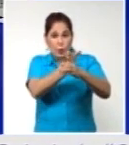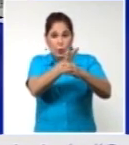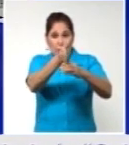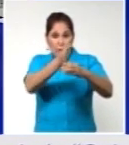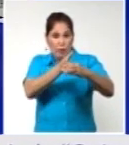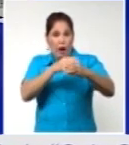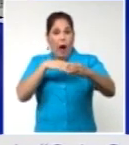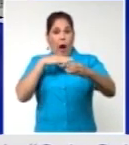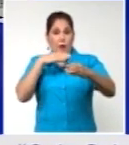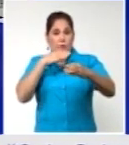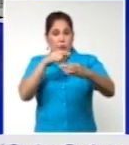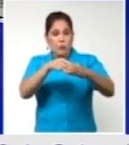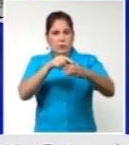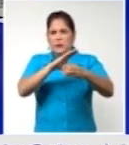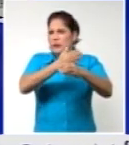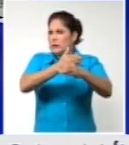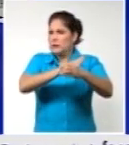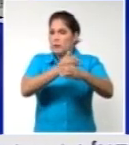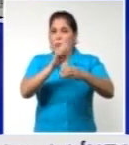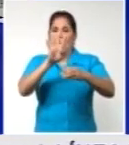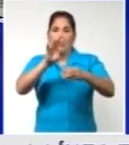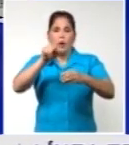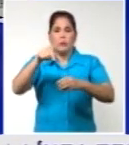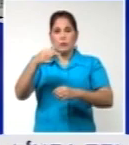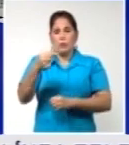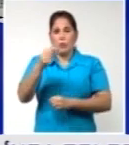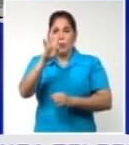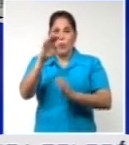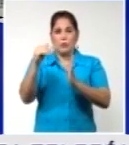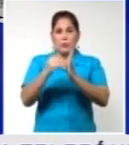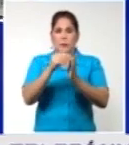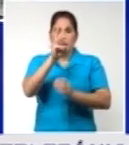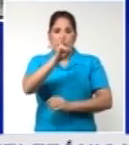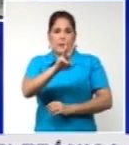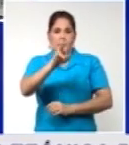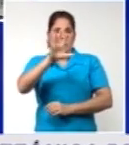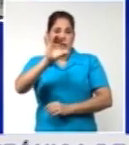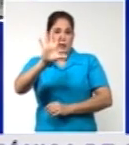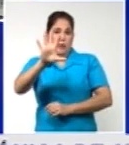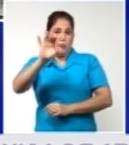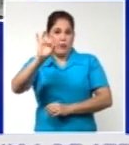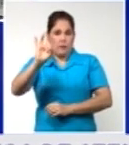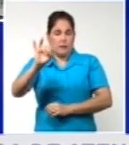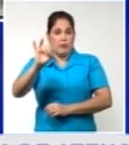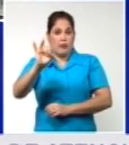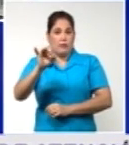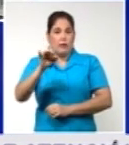4,357 samples. Ciego de Avila accounts for 7.1%, or